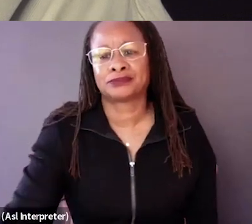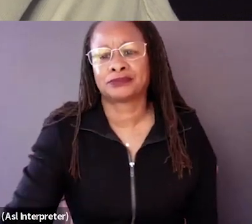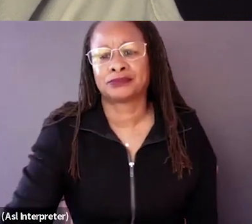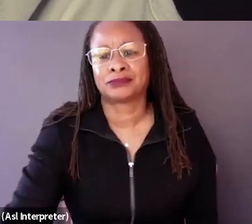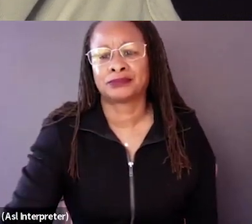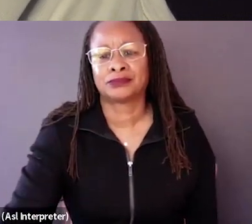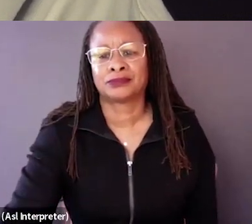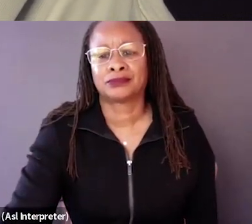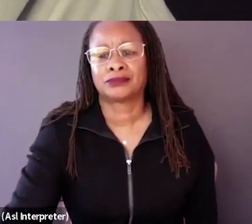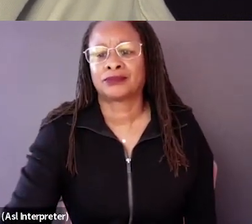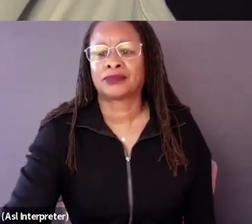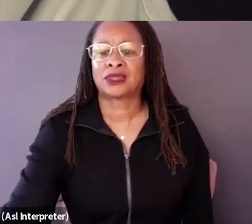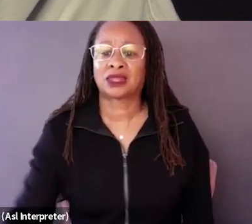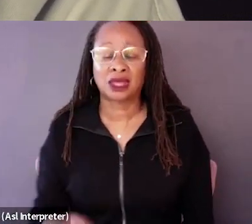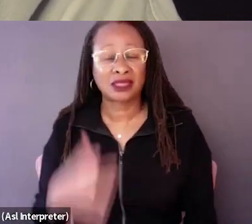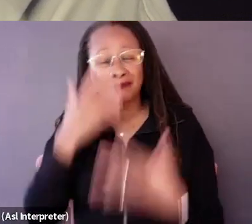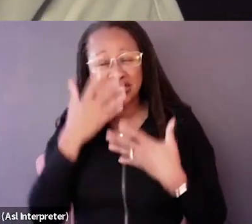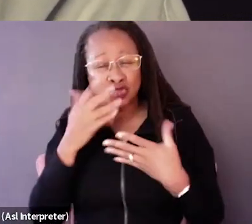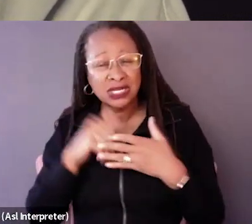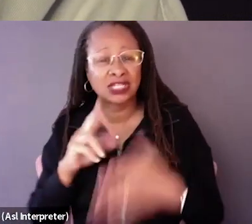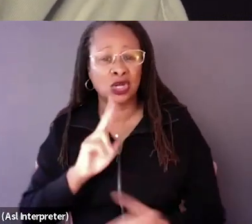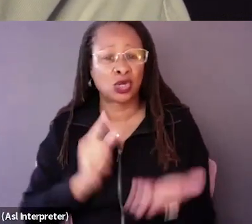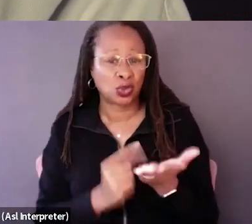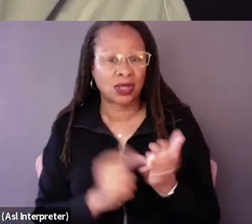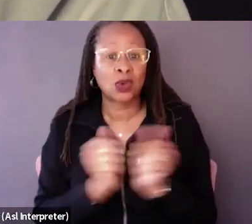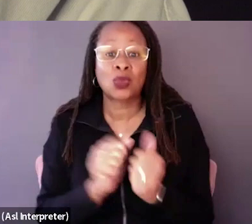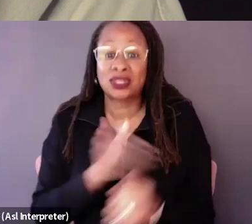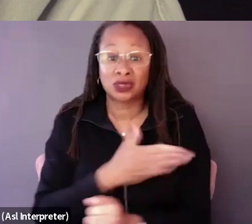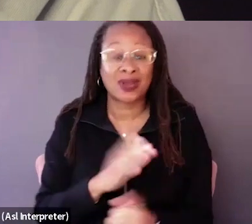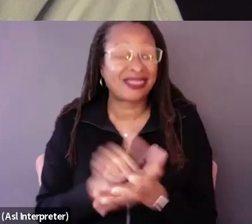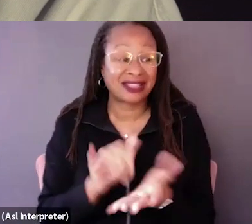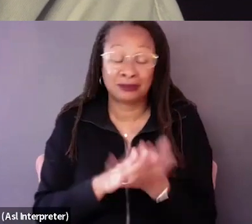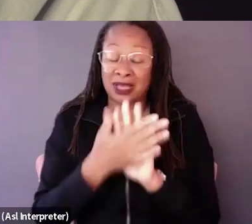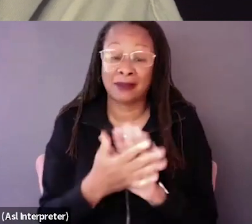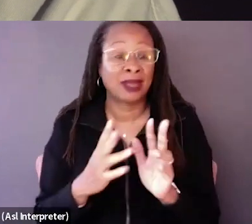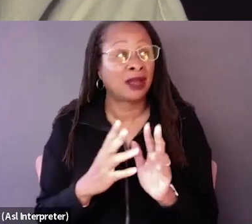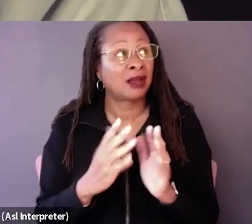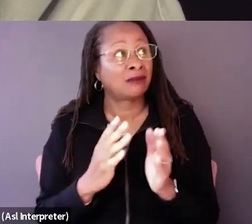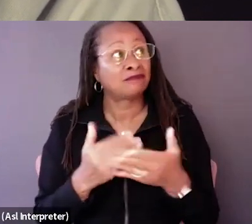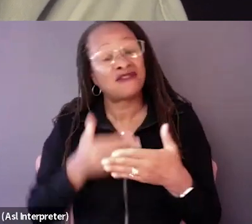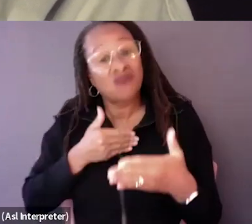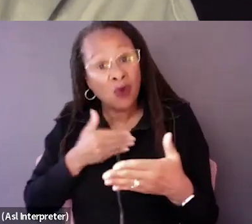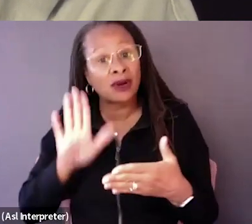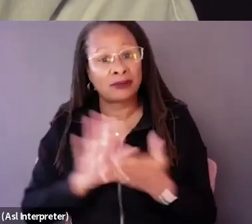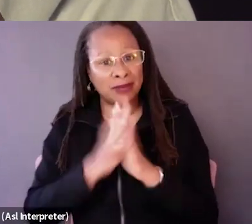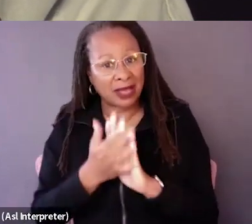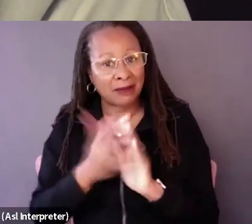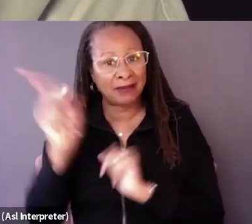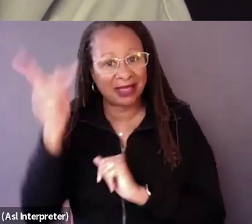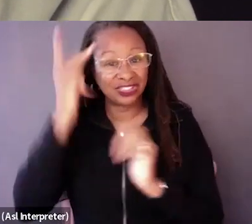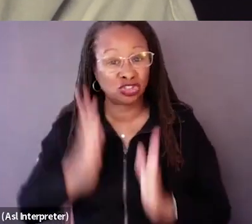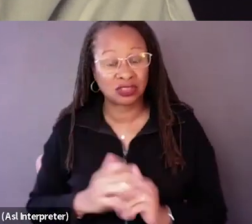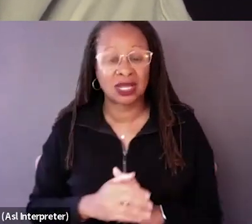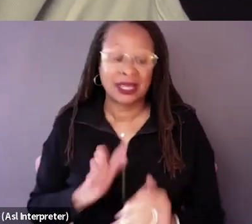misrule in Uganda with a song. This is way before he became a politician. His music was